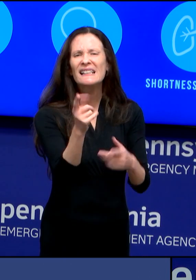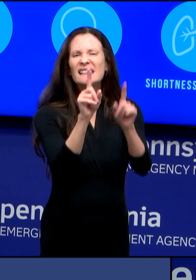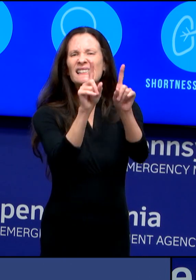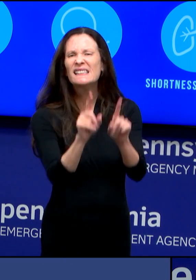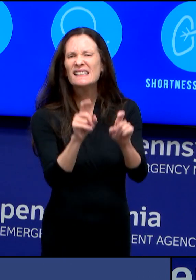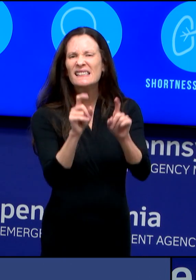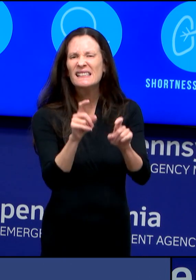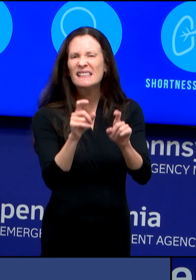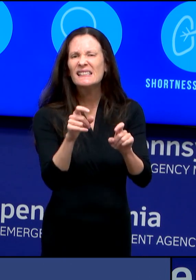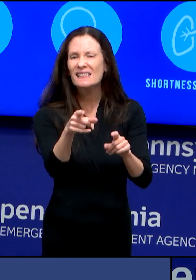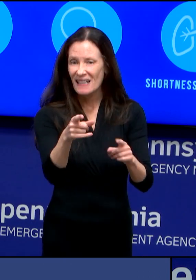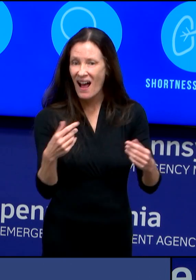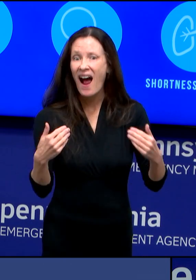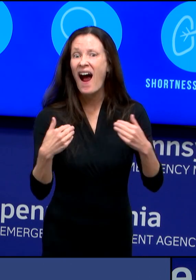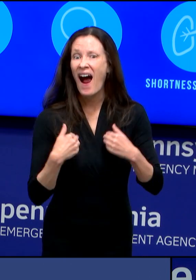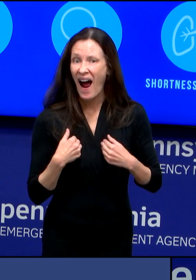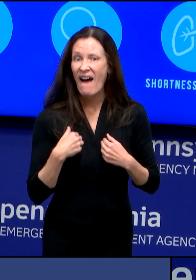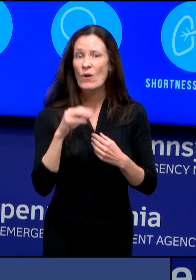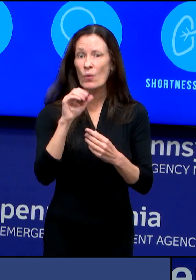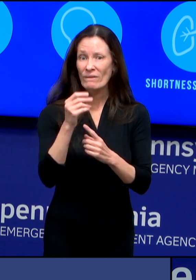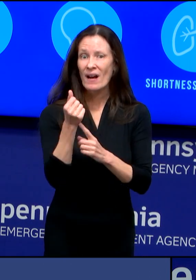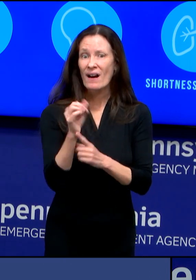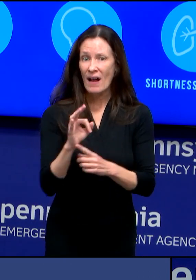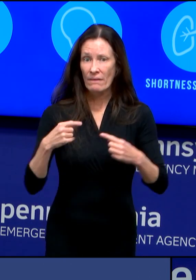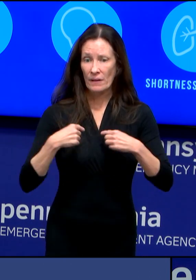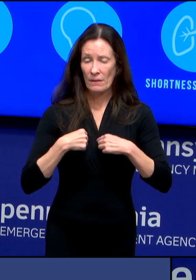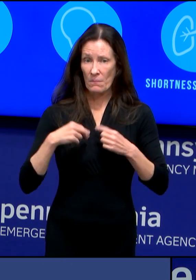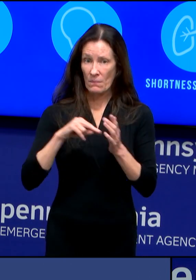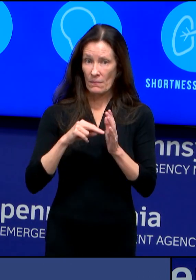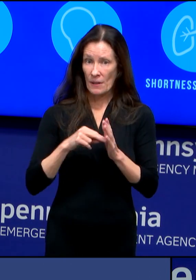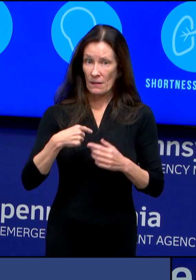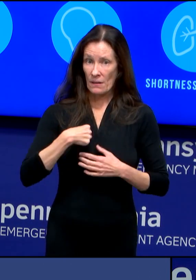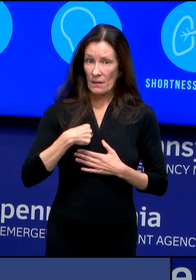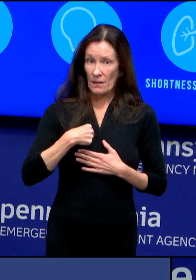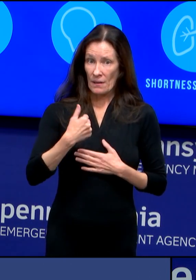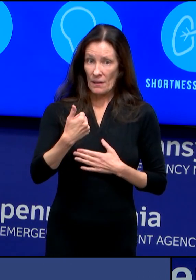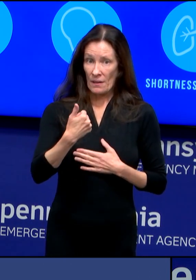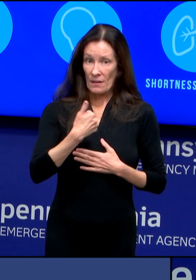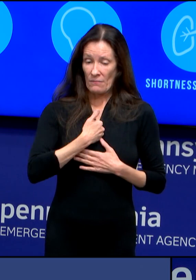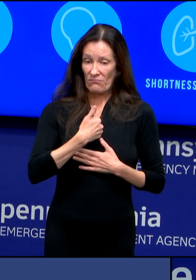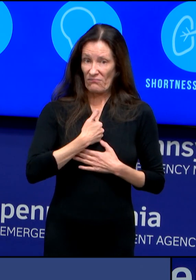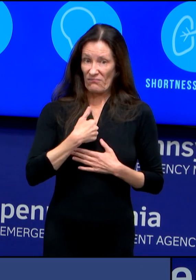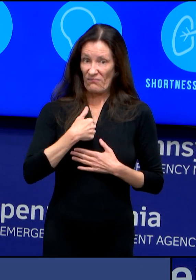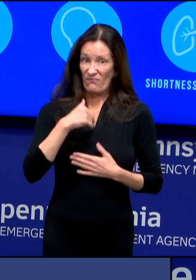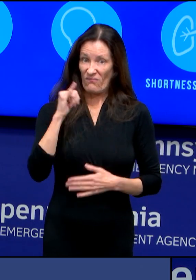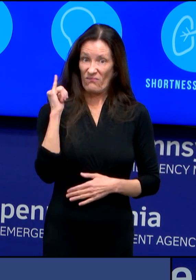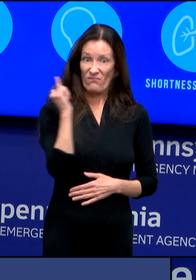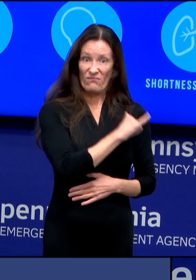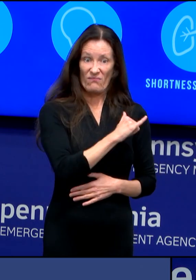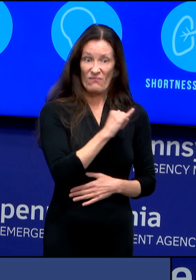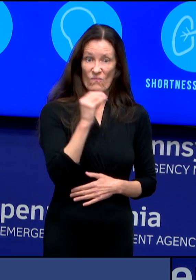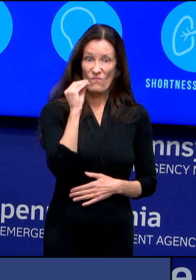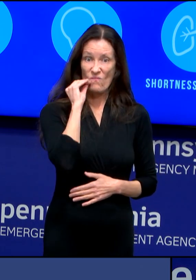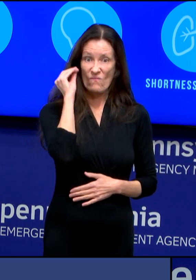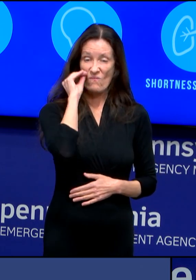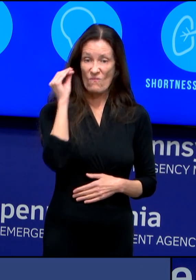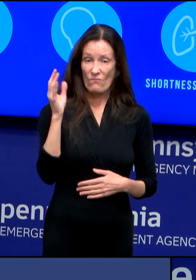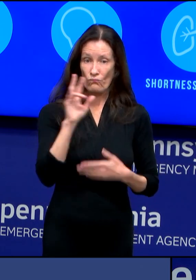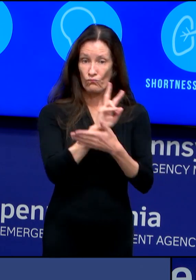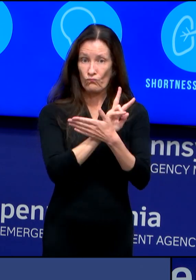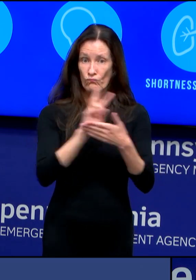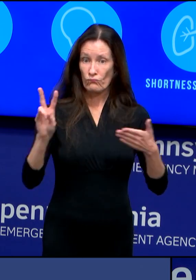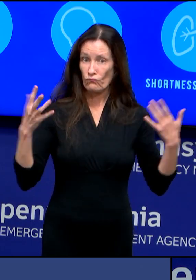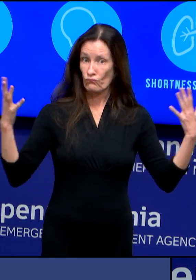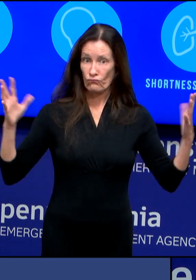retested, continued to test positive, determine if they're still carriers? So if someone was exposed to an individual who